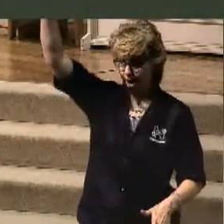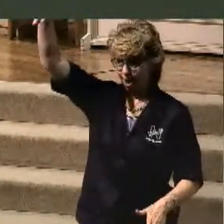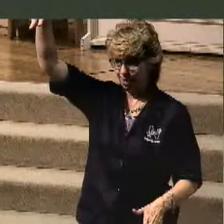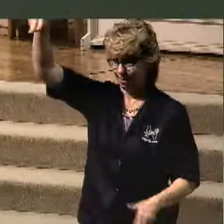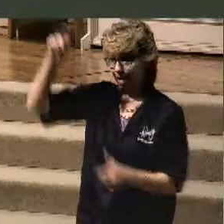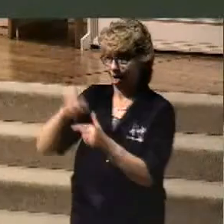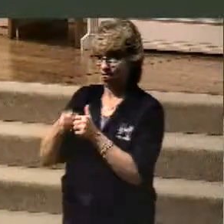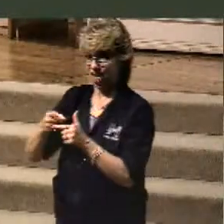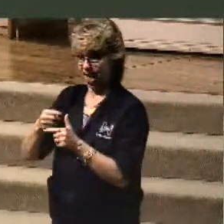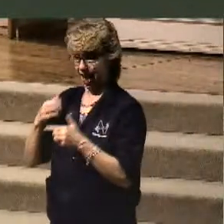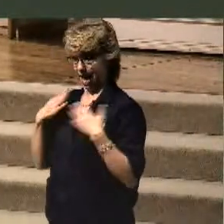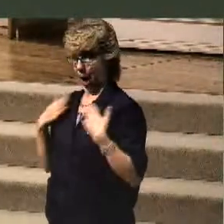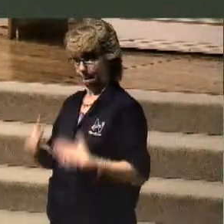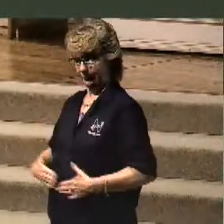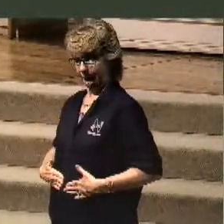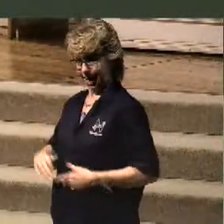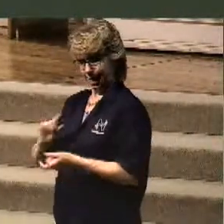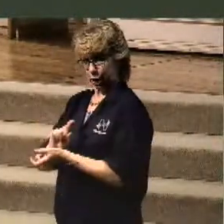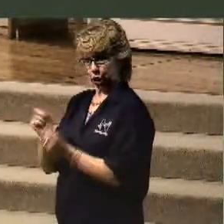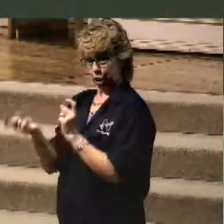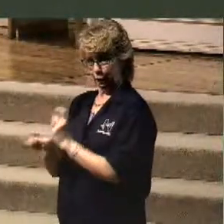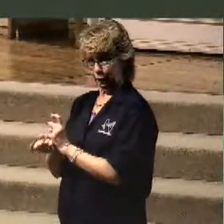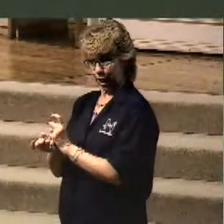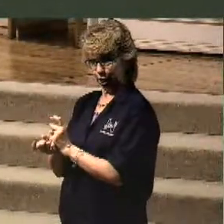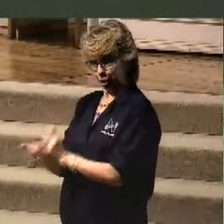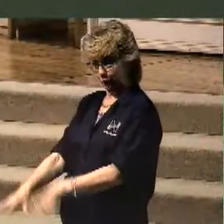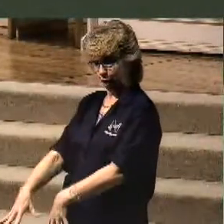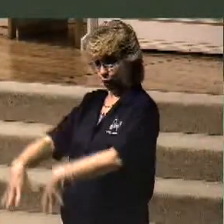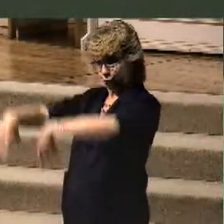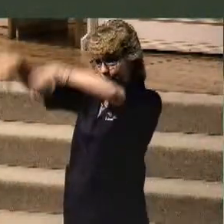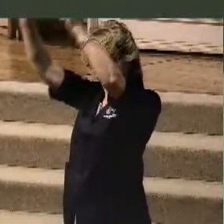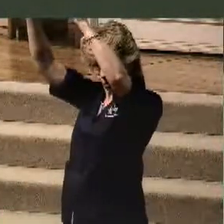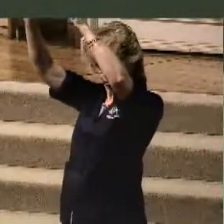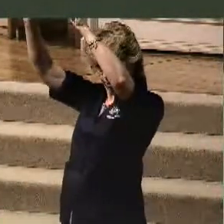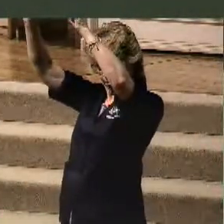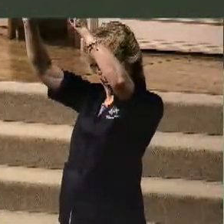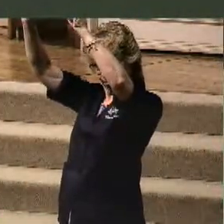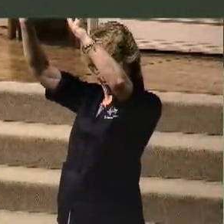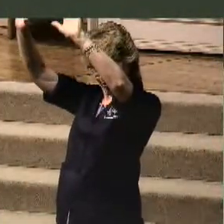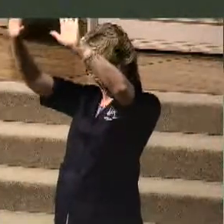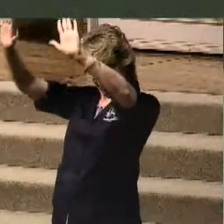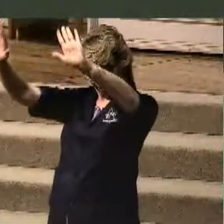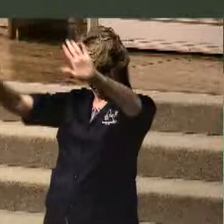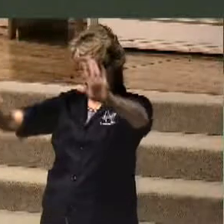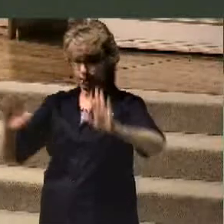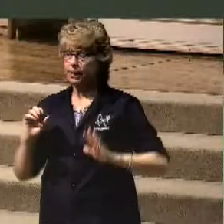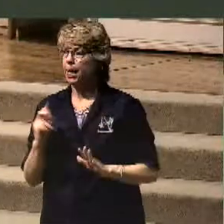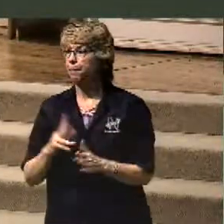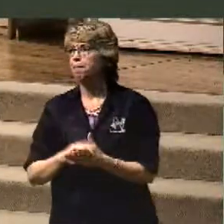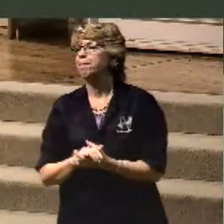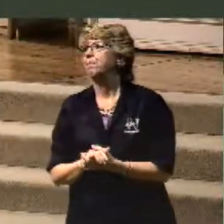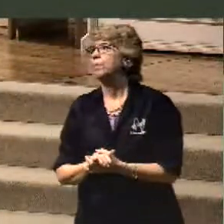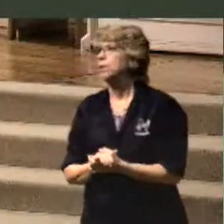clearly and plainly, and looking at the translation that we have,